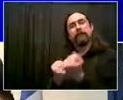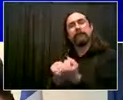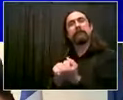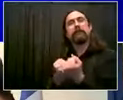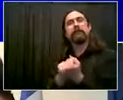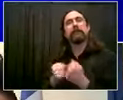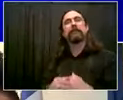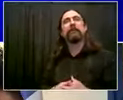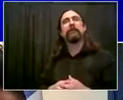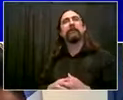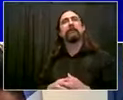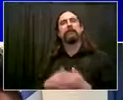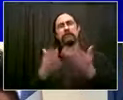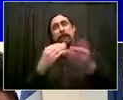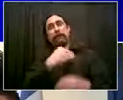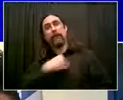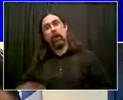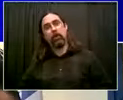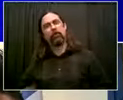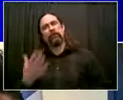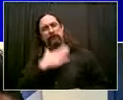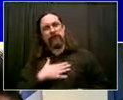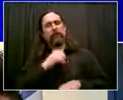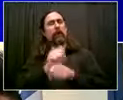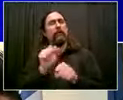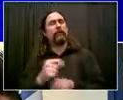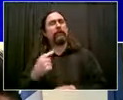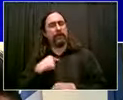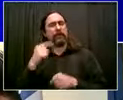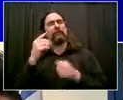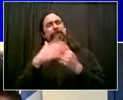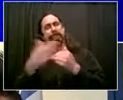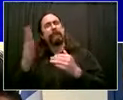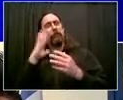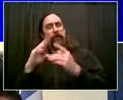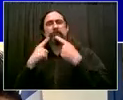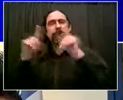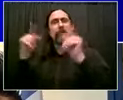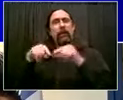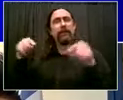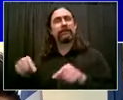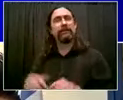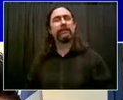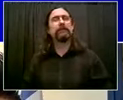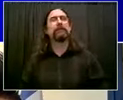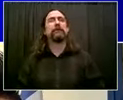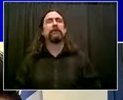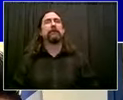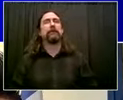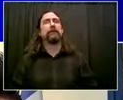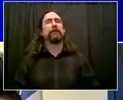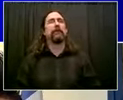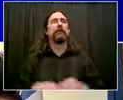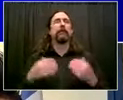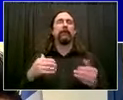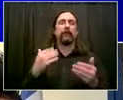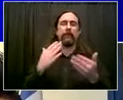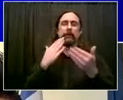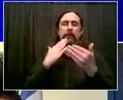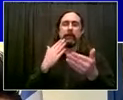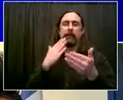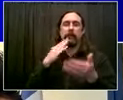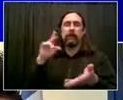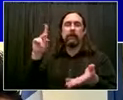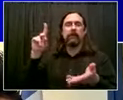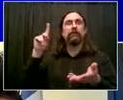you so much, District Attorney. I really appreciate that. I appreciate your passion and your belief that we can bring all these pieces together to keep